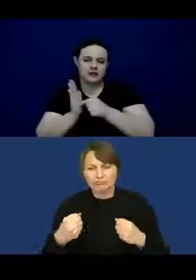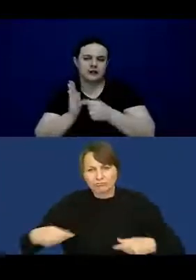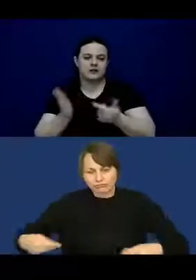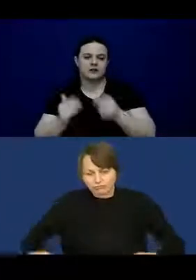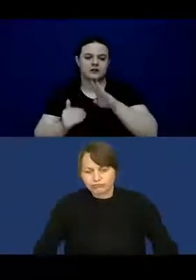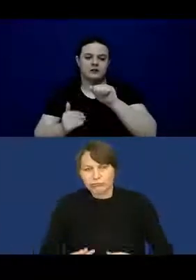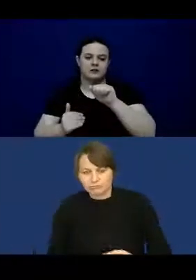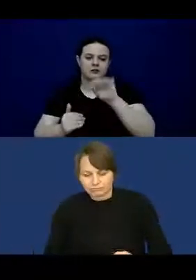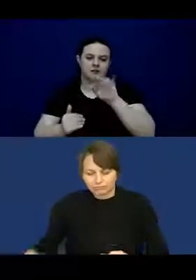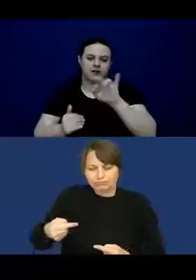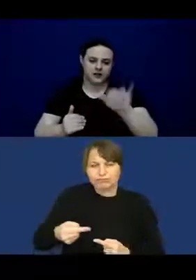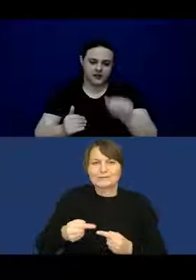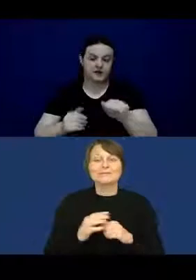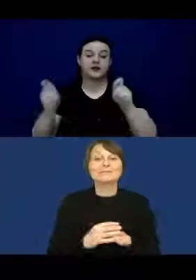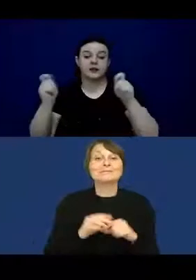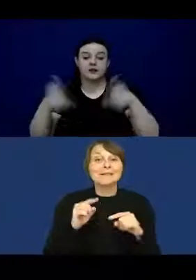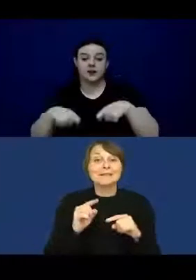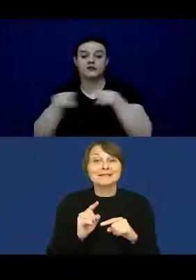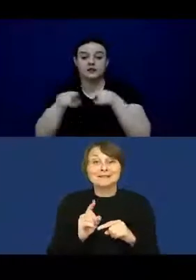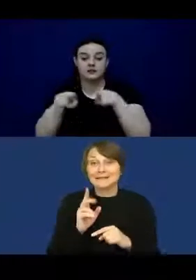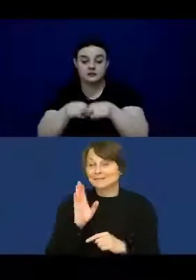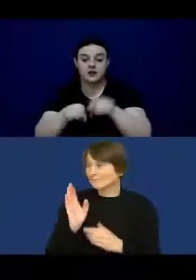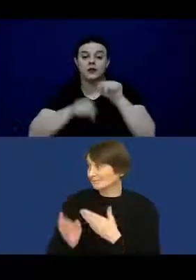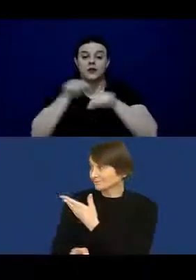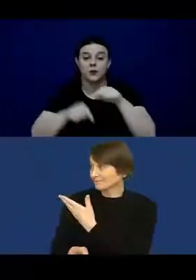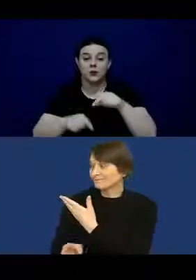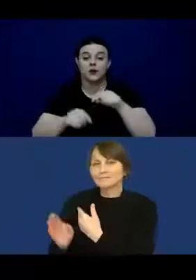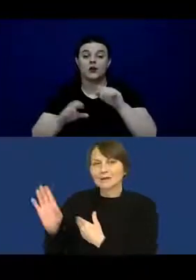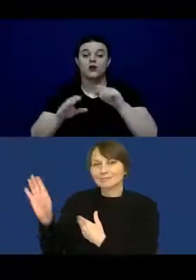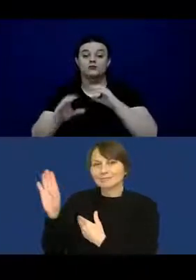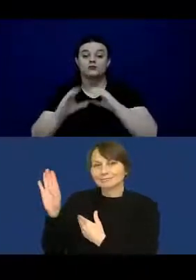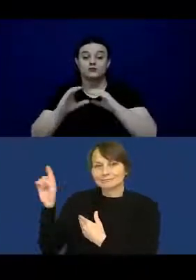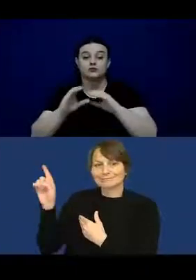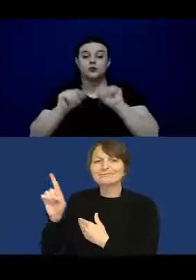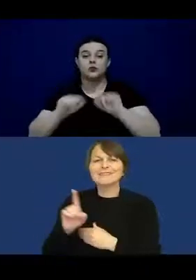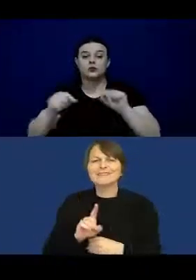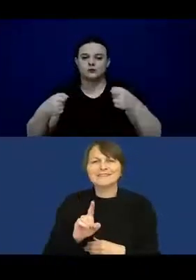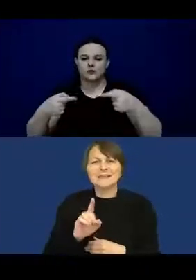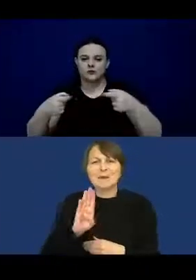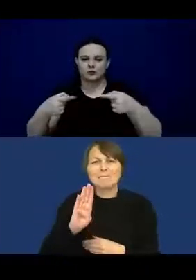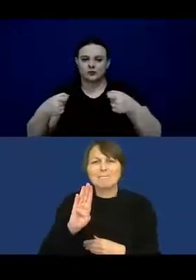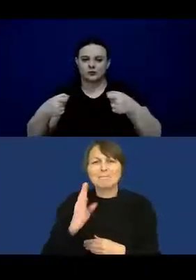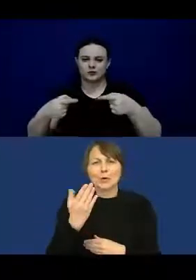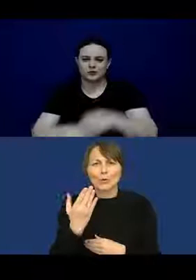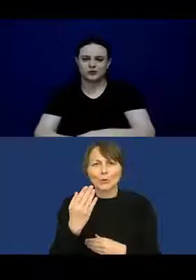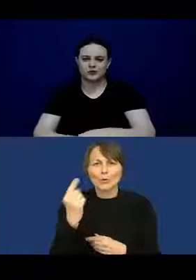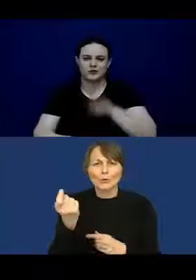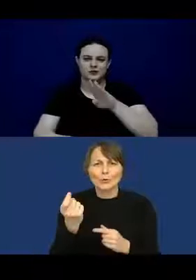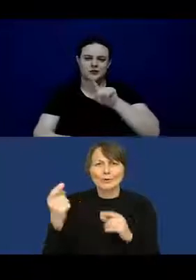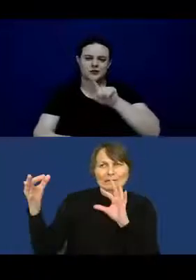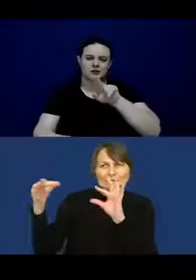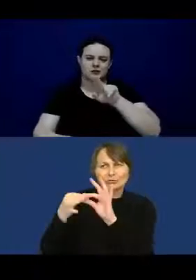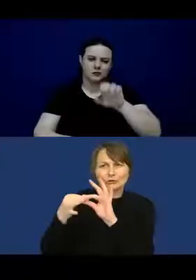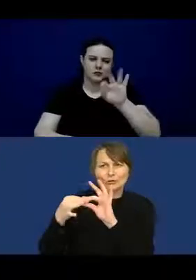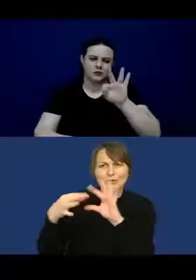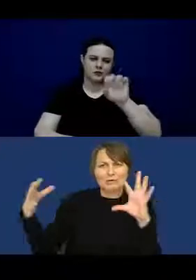right, you can see that it communicates using Bluetooth, which is a form of radio signal, to measure